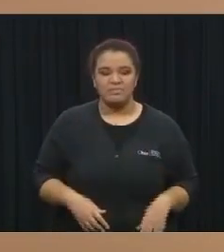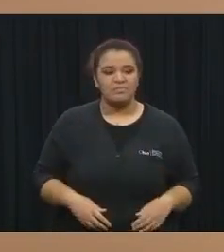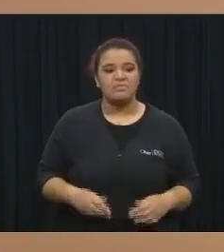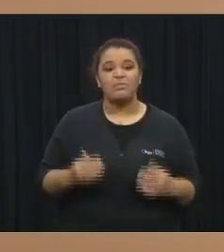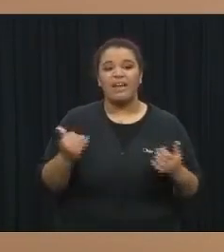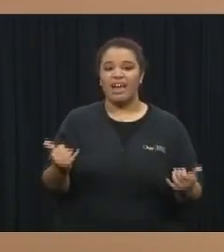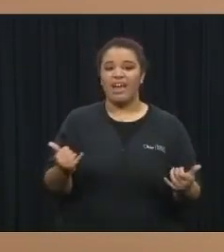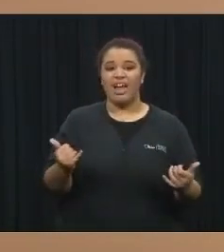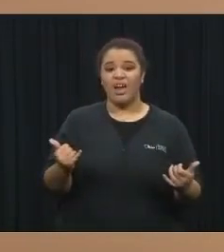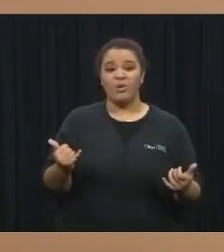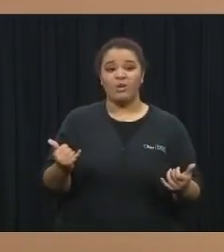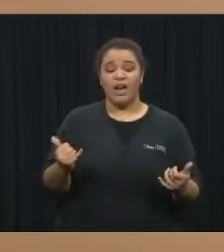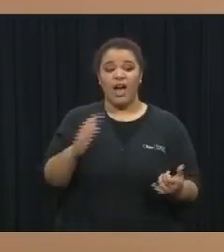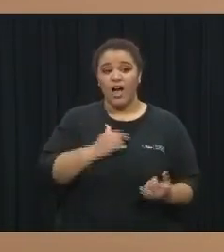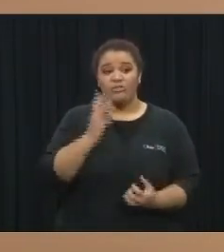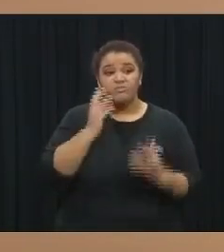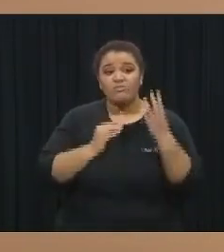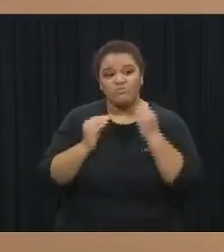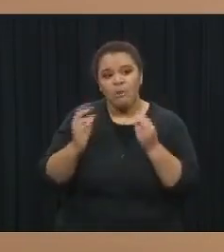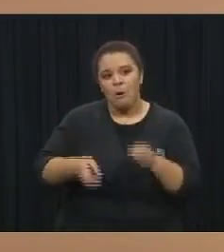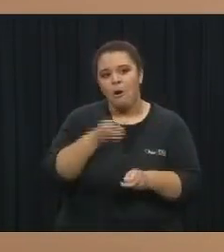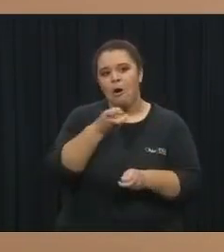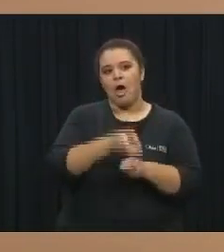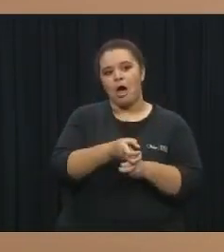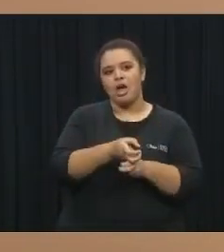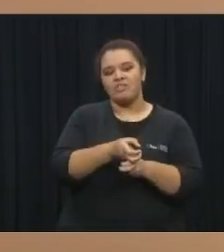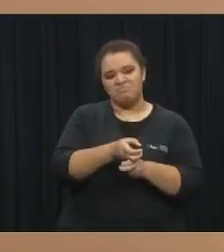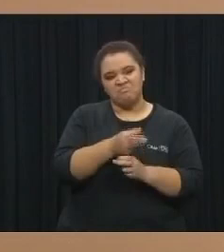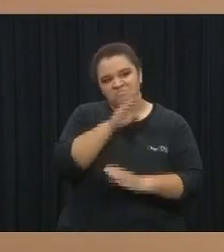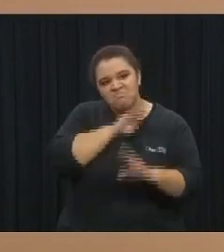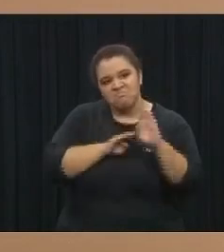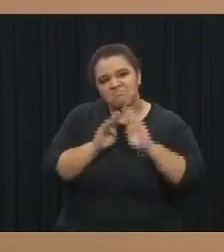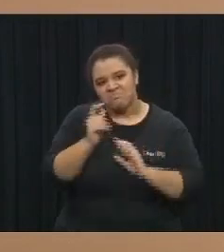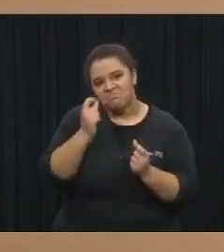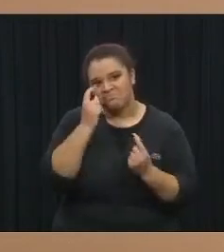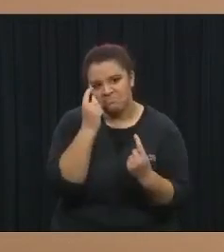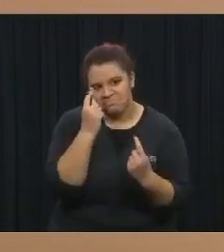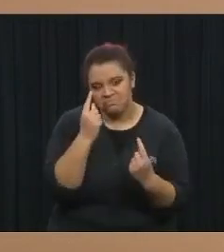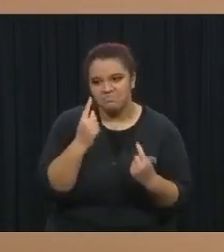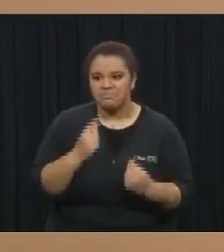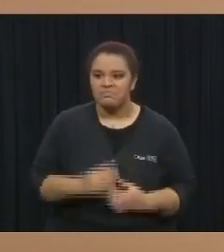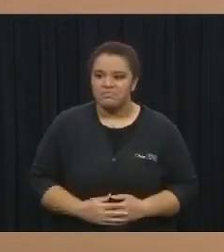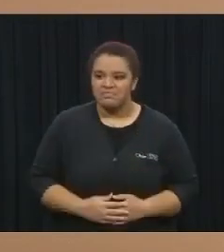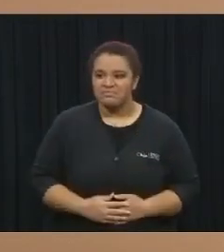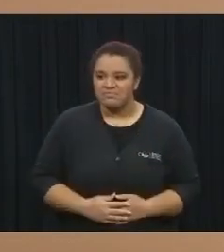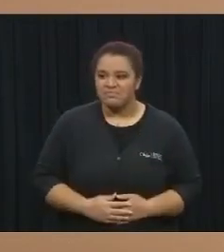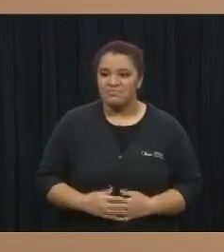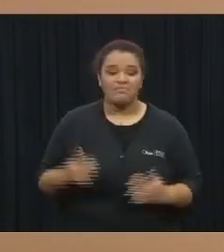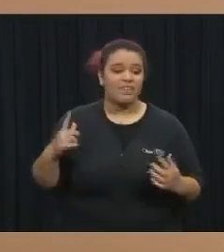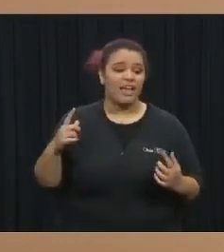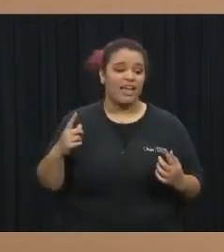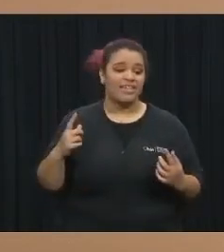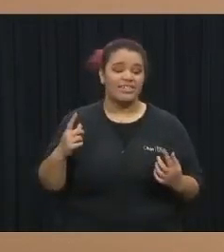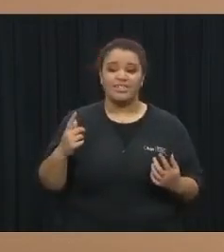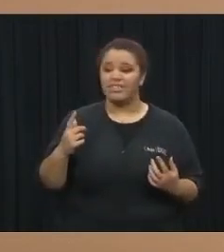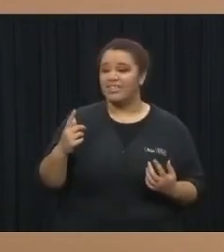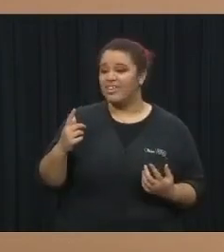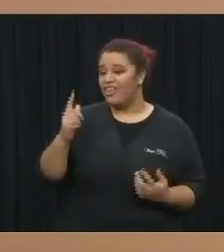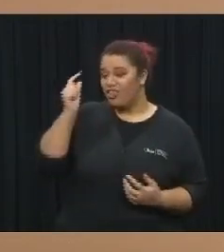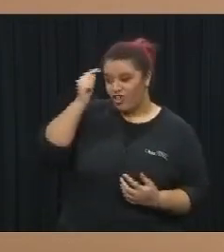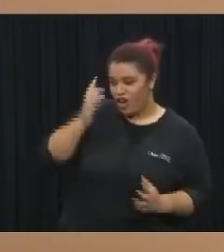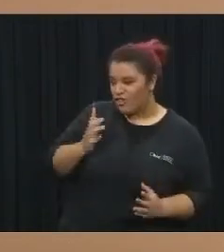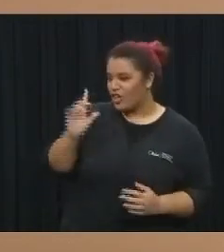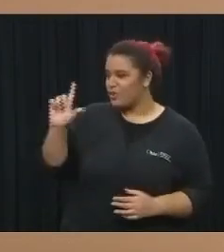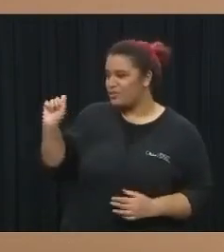first of all we can do, and from the very beginning, if you remember, I say it, the Lieutenant Governor and Governor and his team